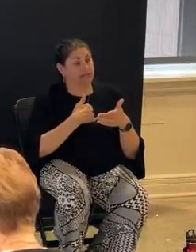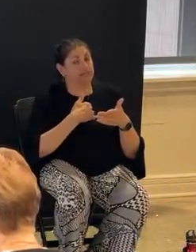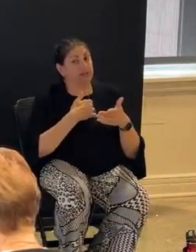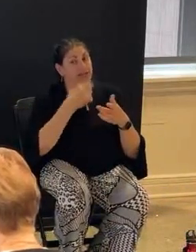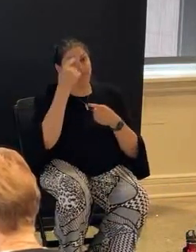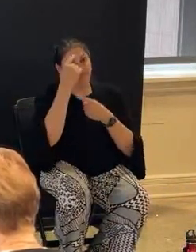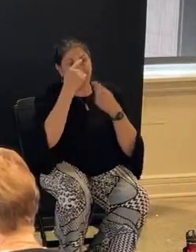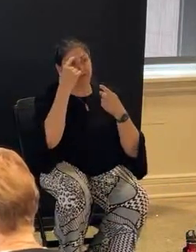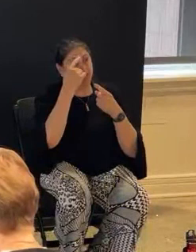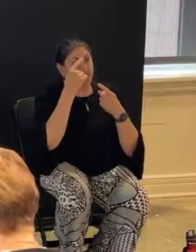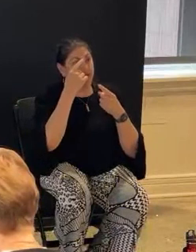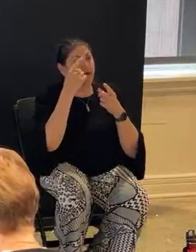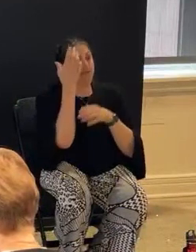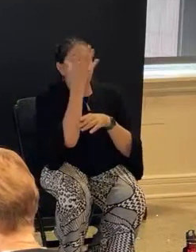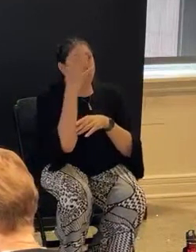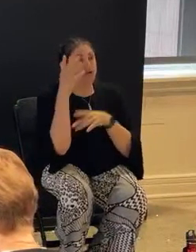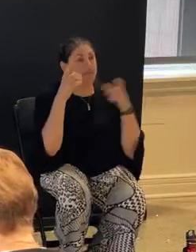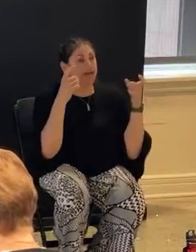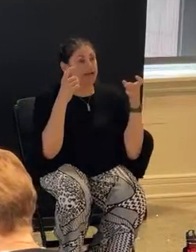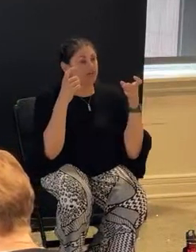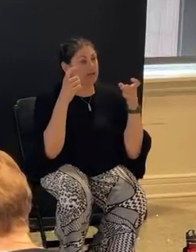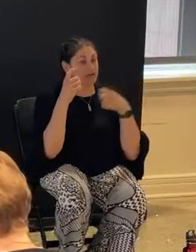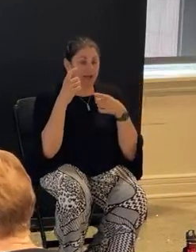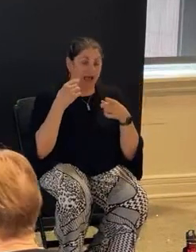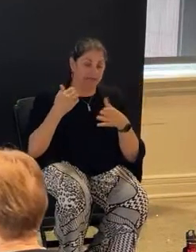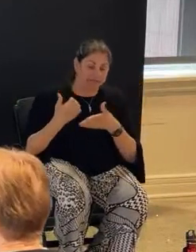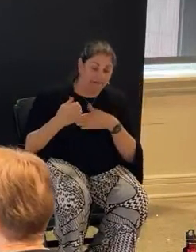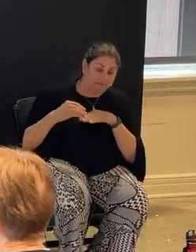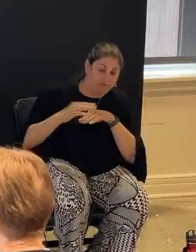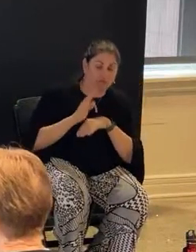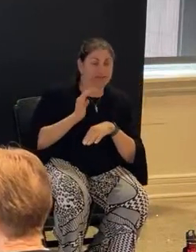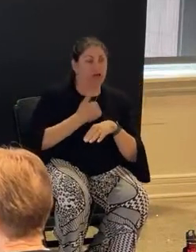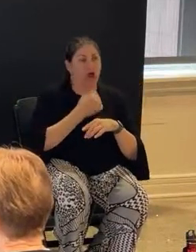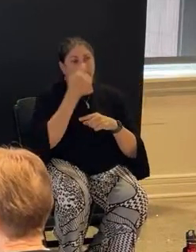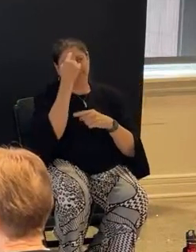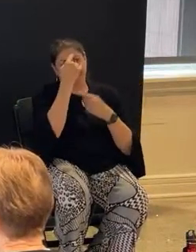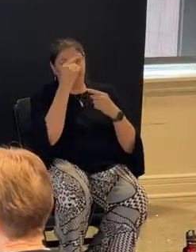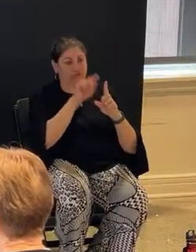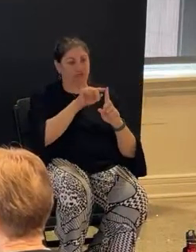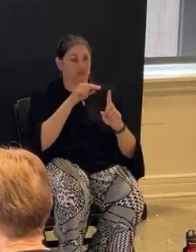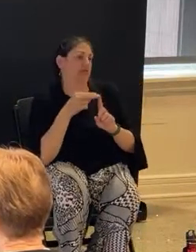region, because there, you know, you look at old pictures of some of these